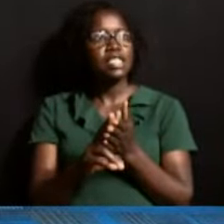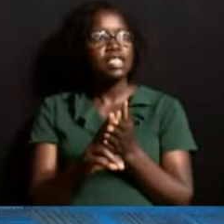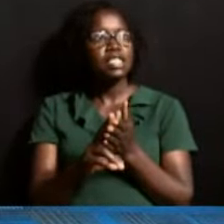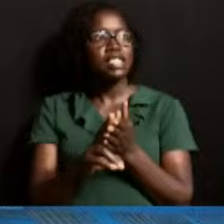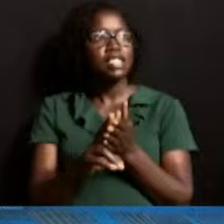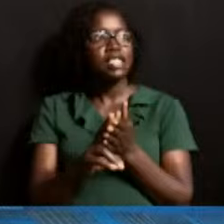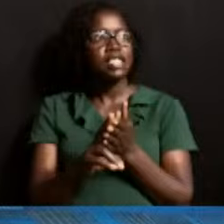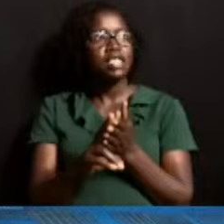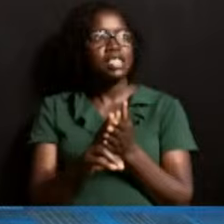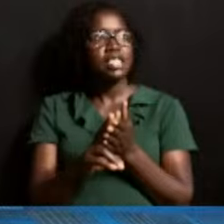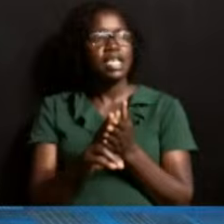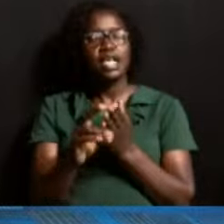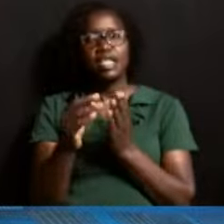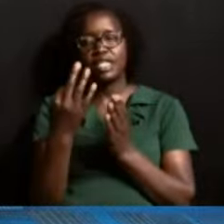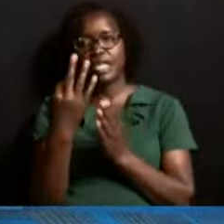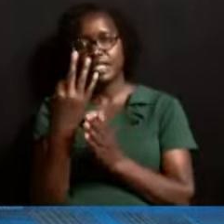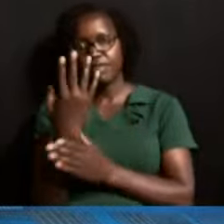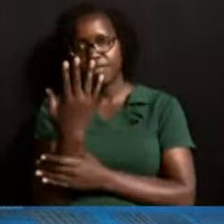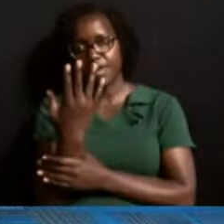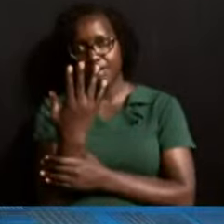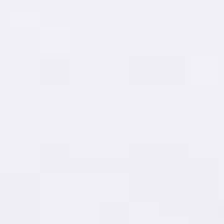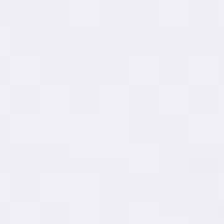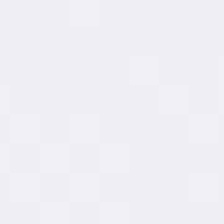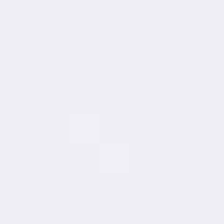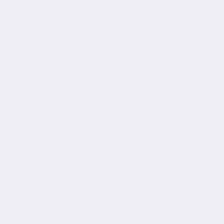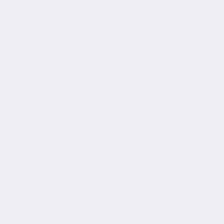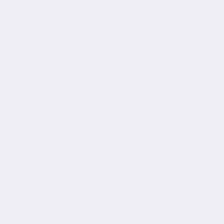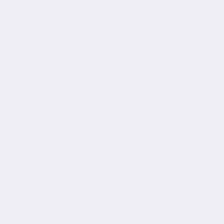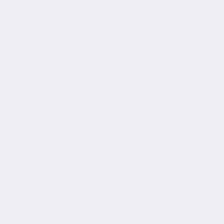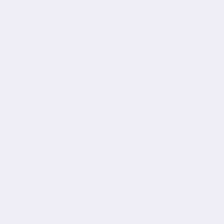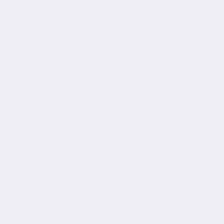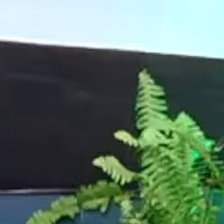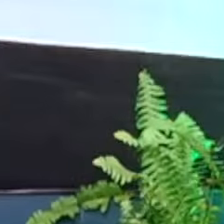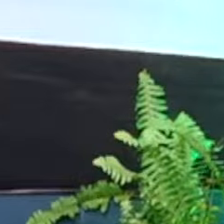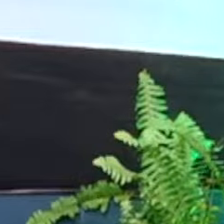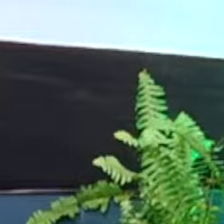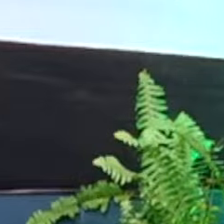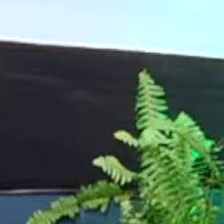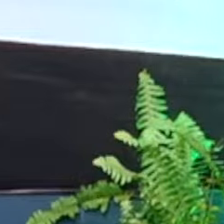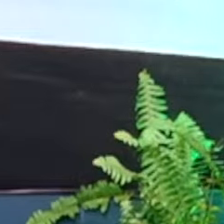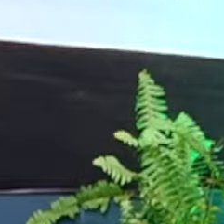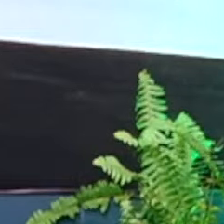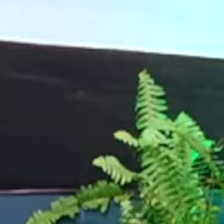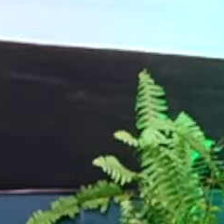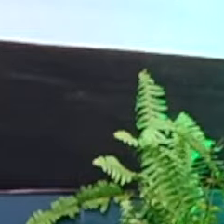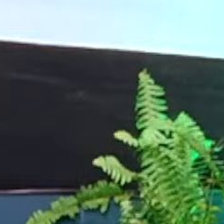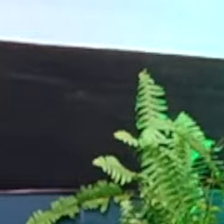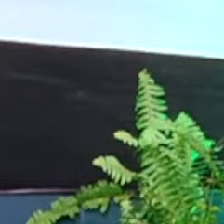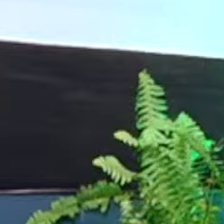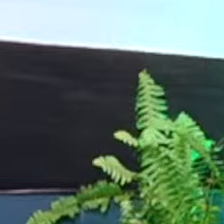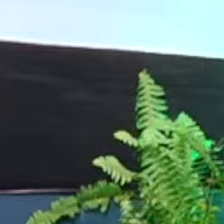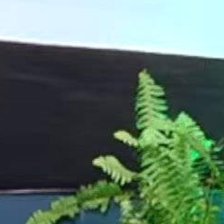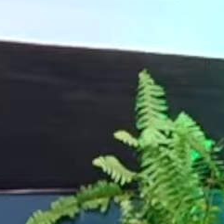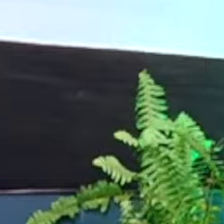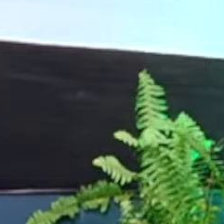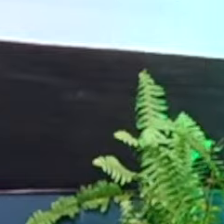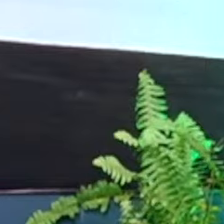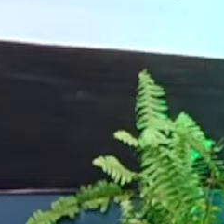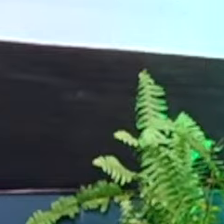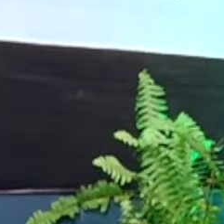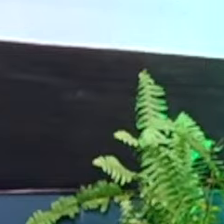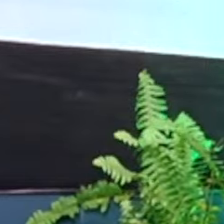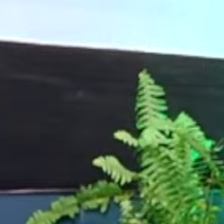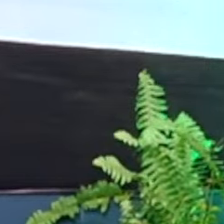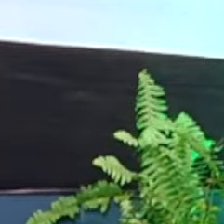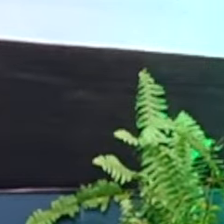35. Mark chapter 4, from 35, where the Bible says, and